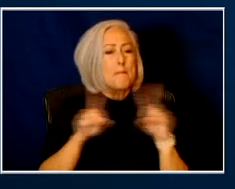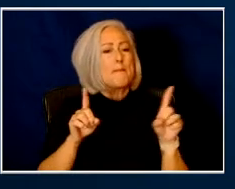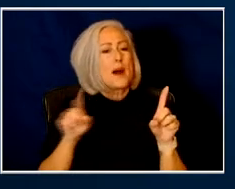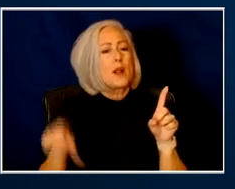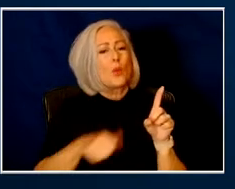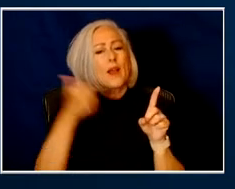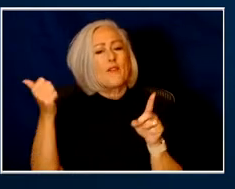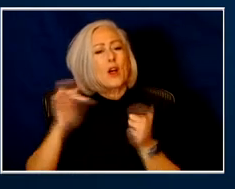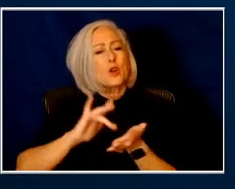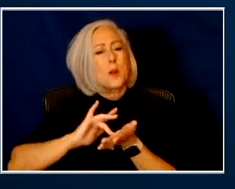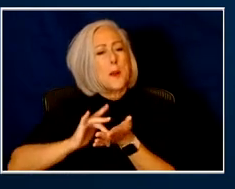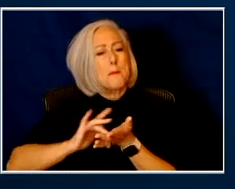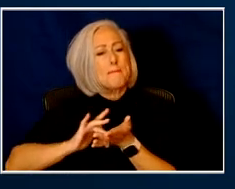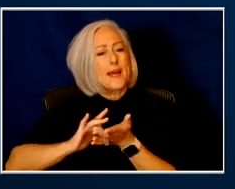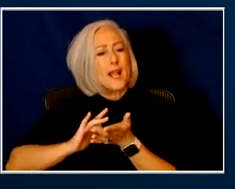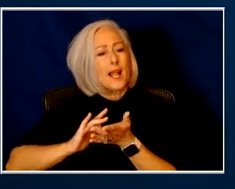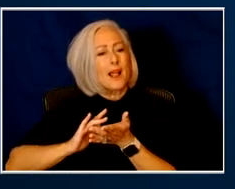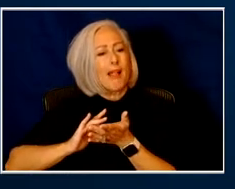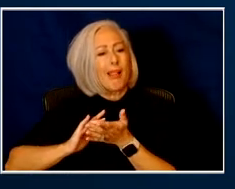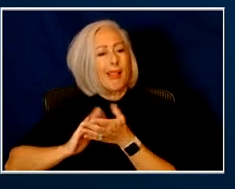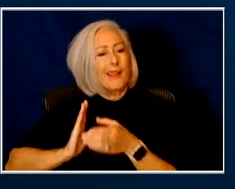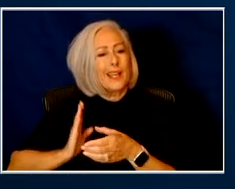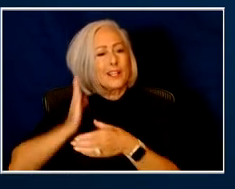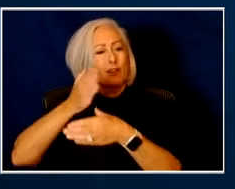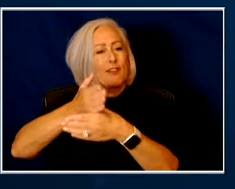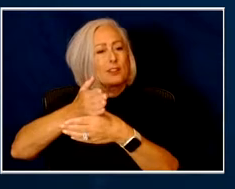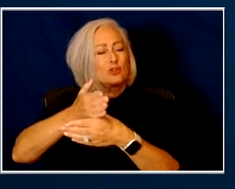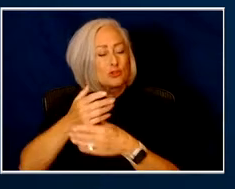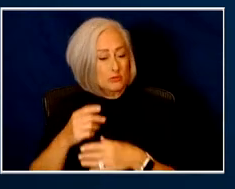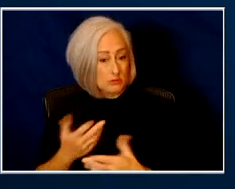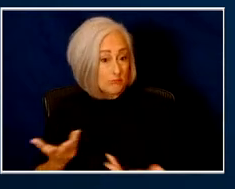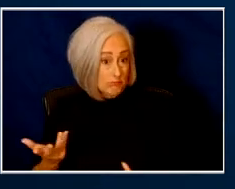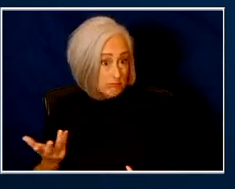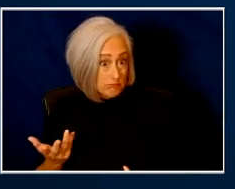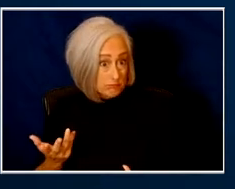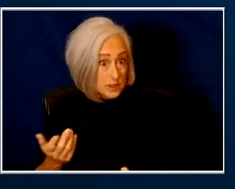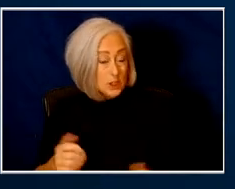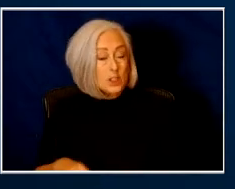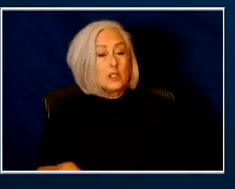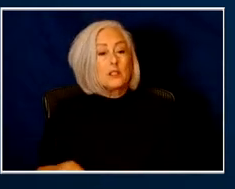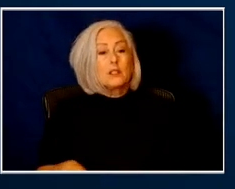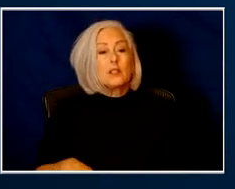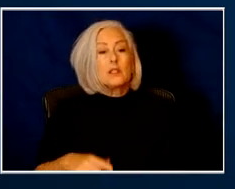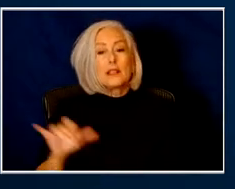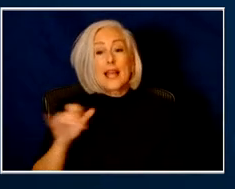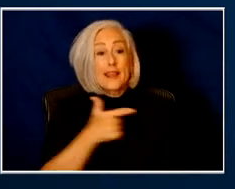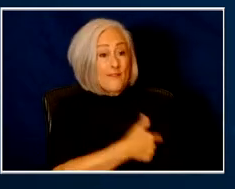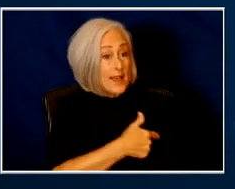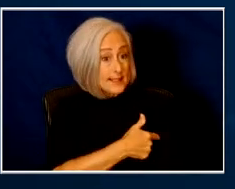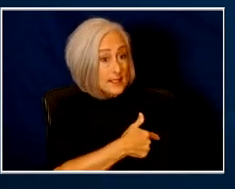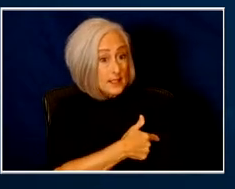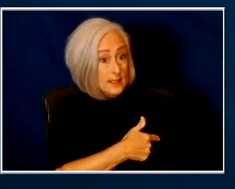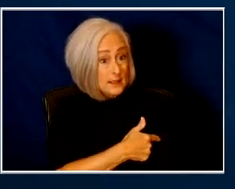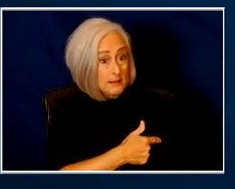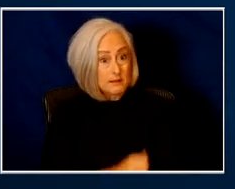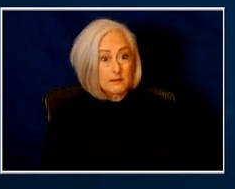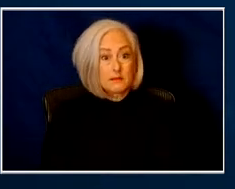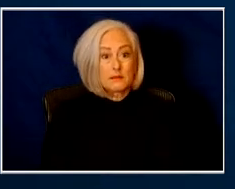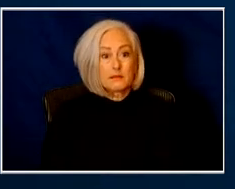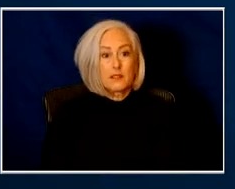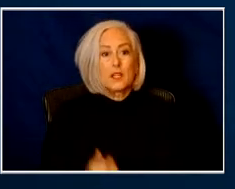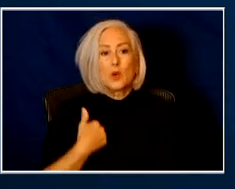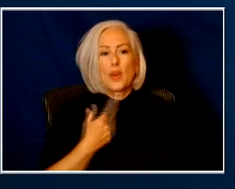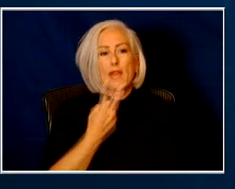these vaccines unfortunately many people even though we are two to three years out now from the the rollout of these vaccines